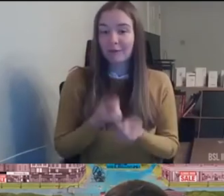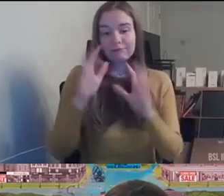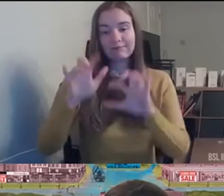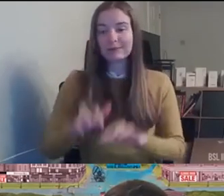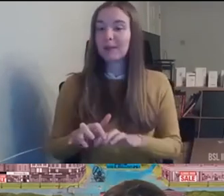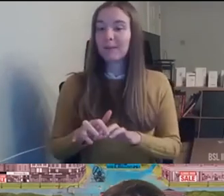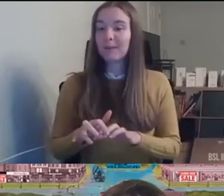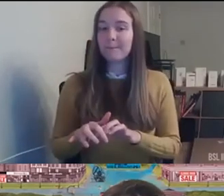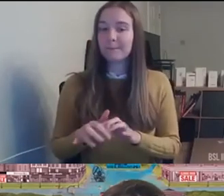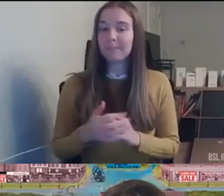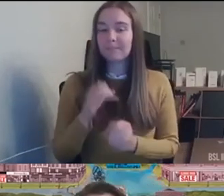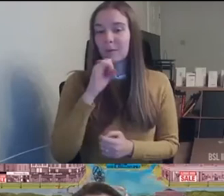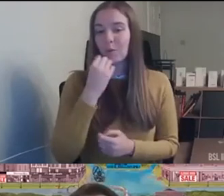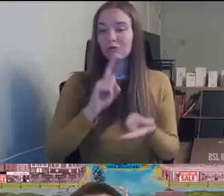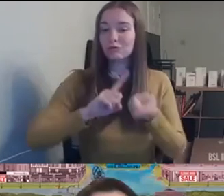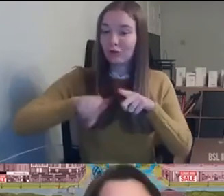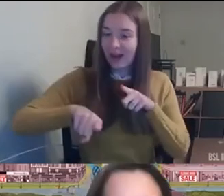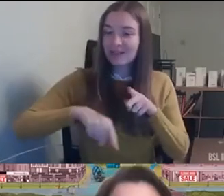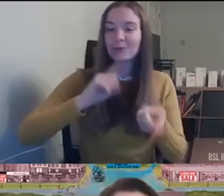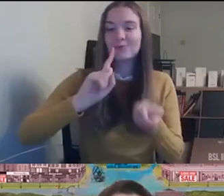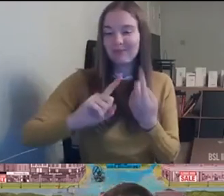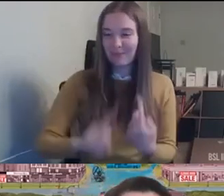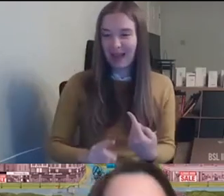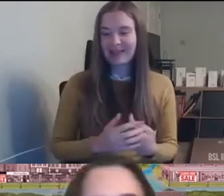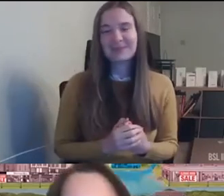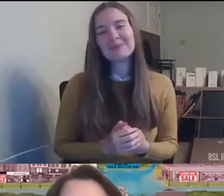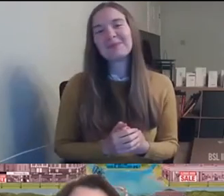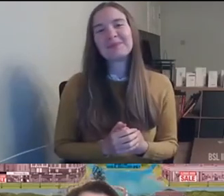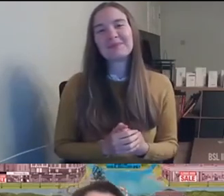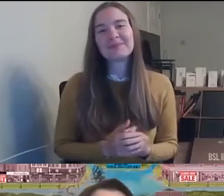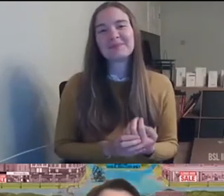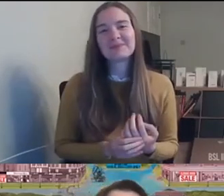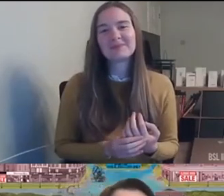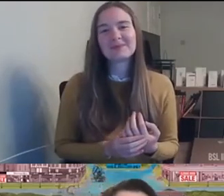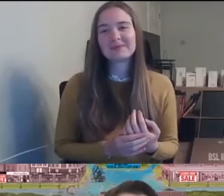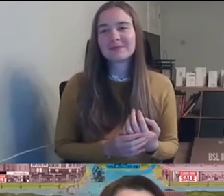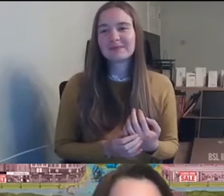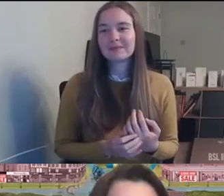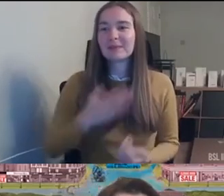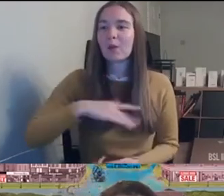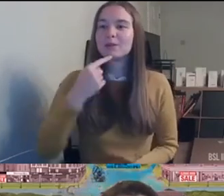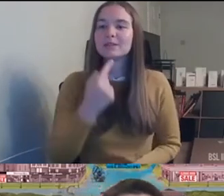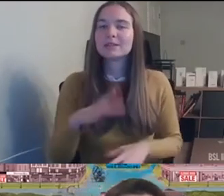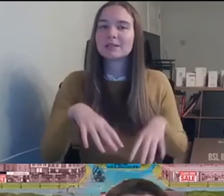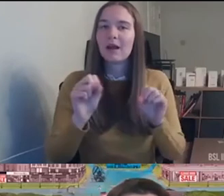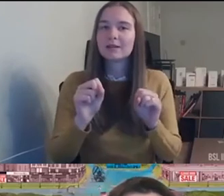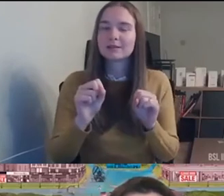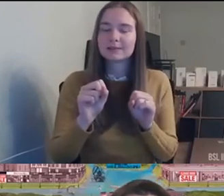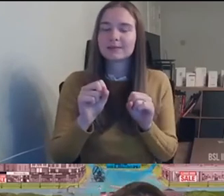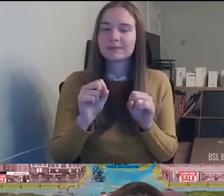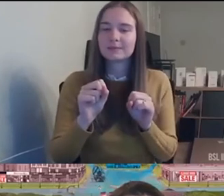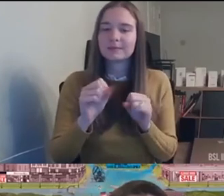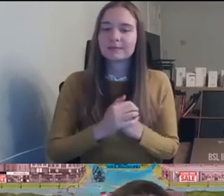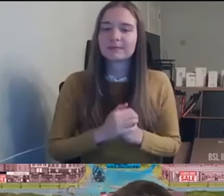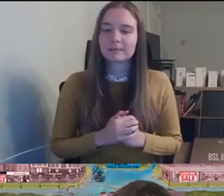we will try to get to some of them. I just wanted to start really by sort of